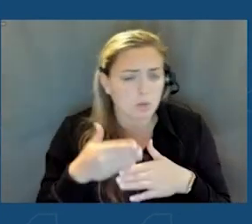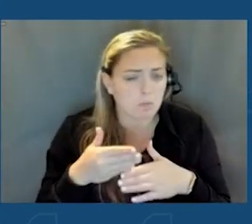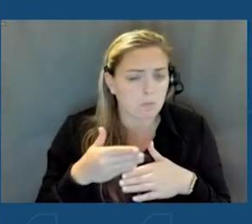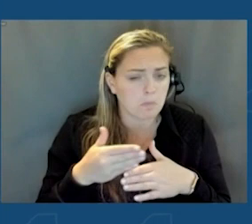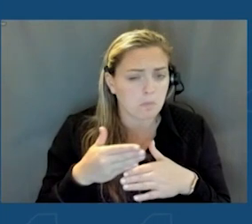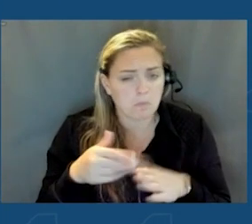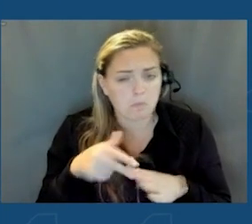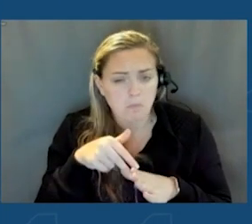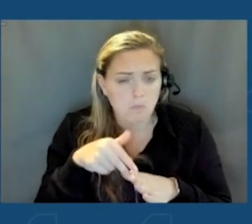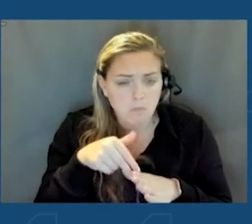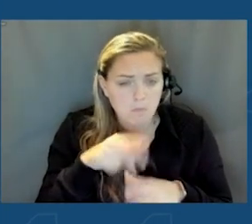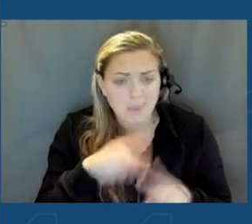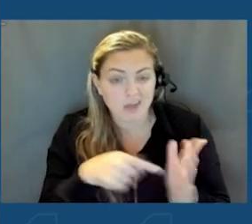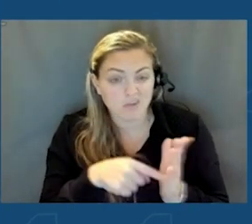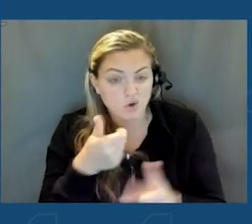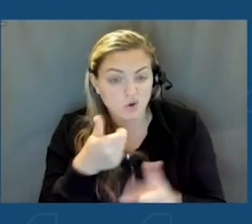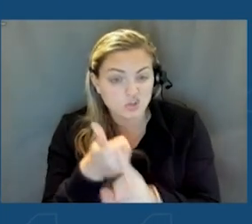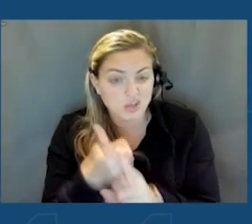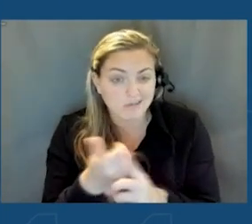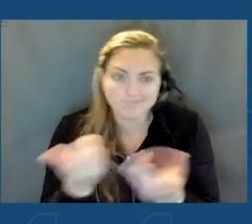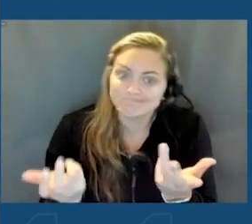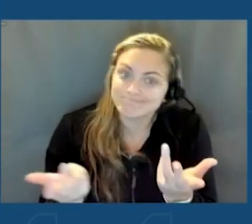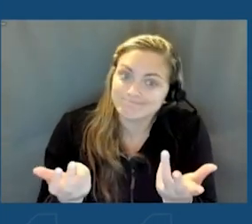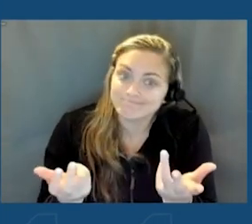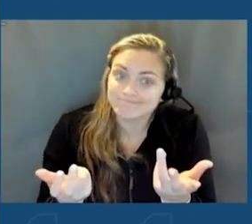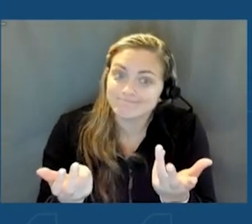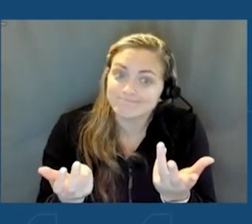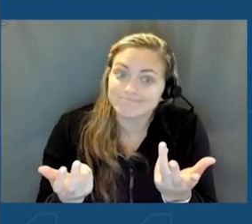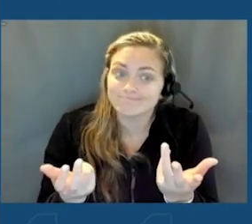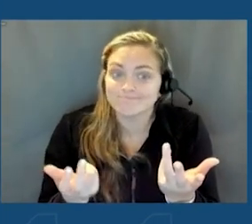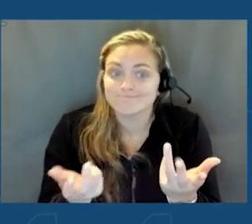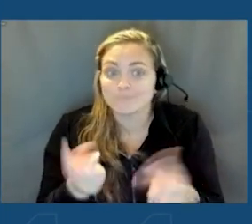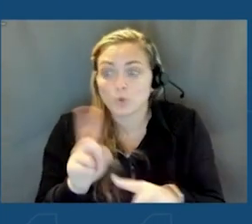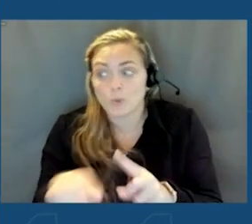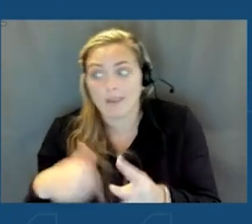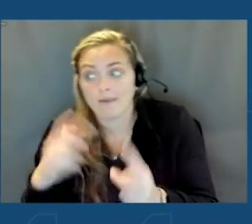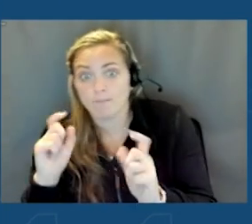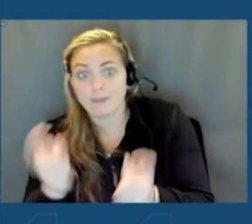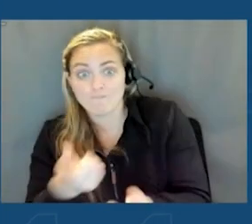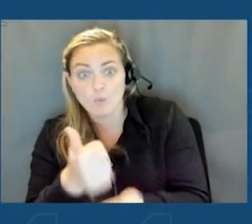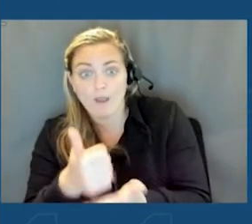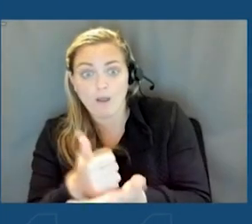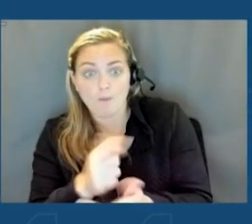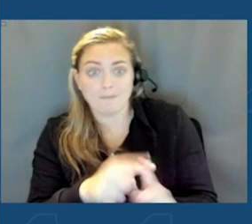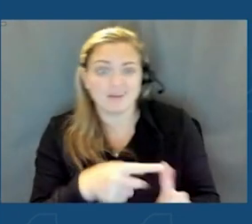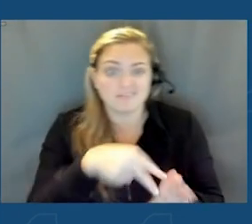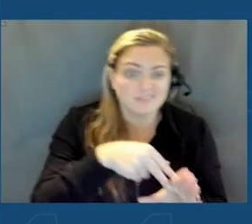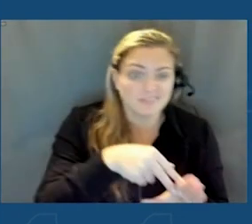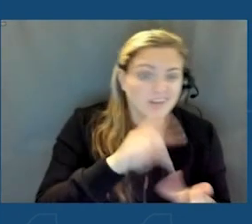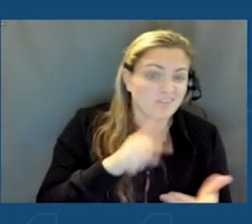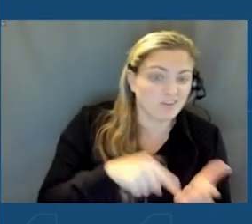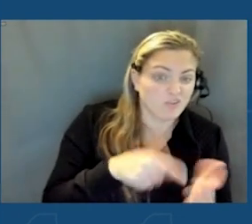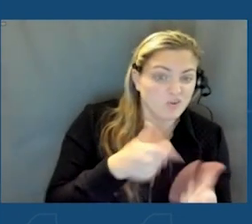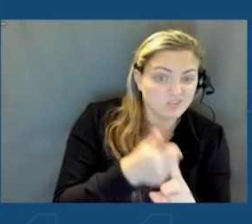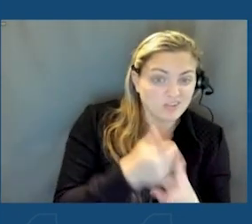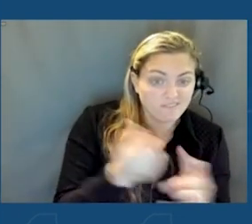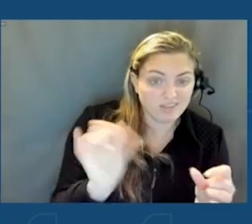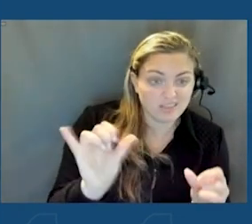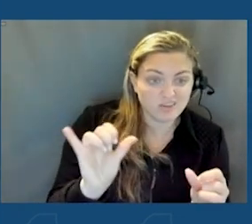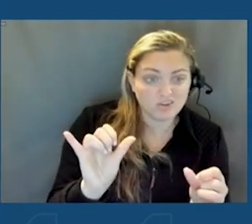on your own. You're just in that middle wasteland where you don't get the help. We raised the eligibility so families earning